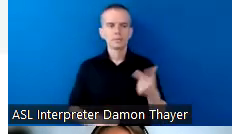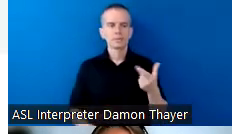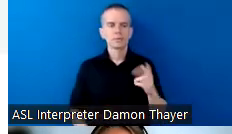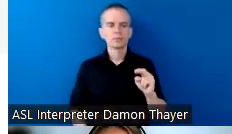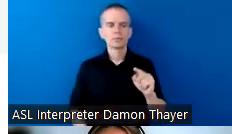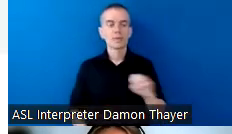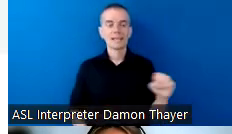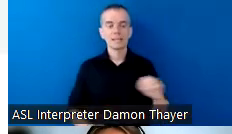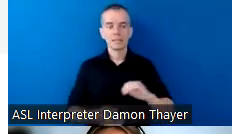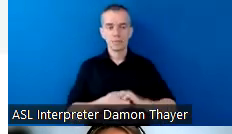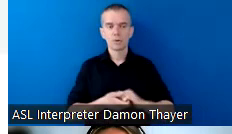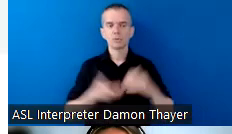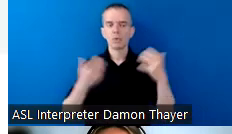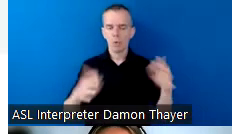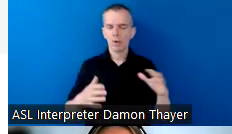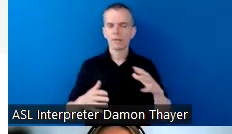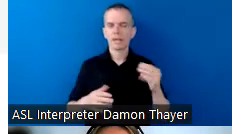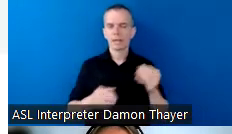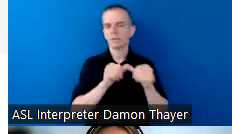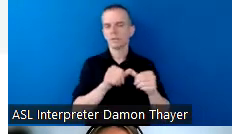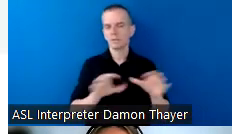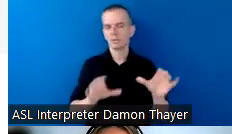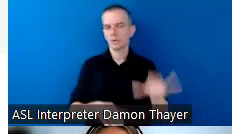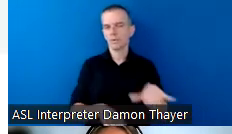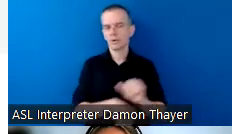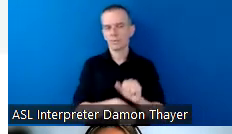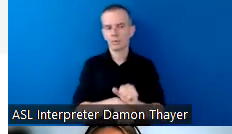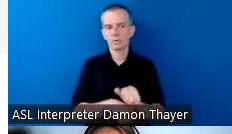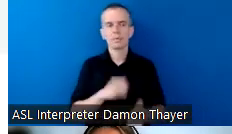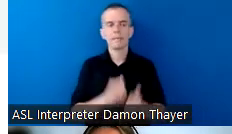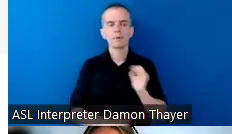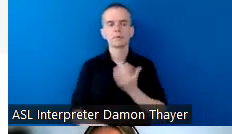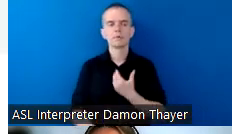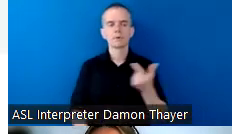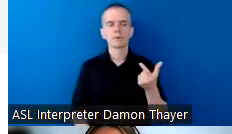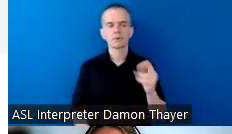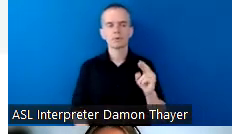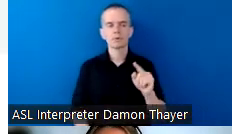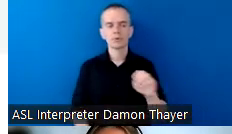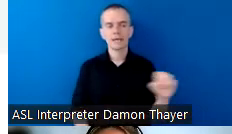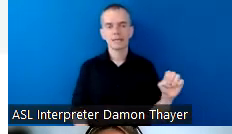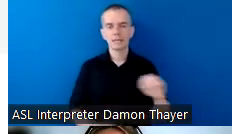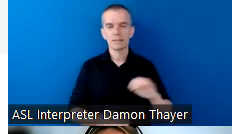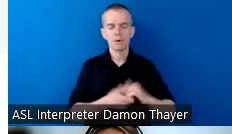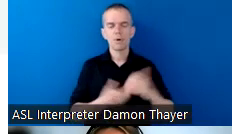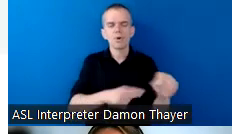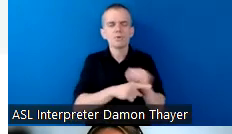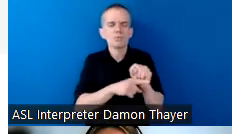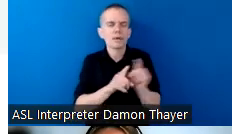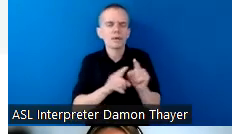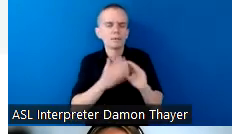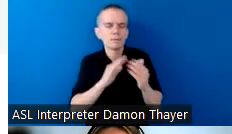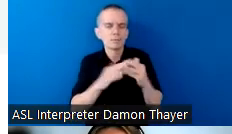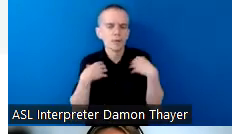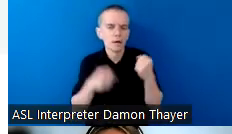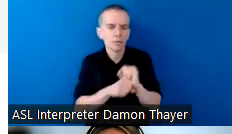been and will continue to do this work. Most of our grantee partners currently are trained as community health workers and are given